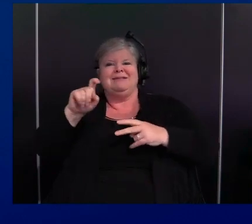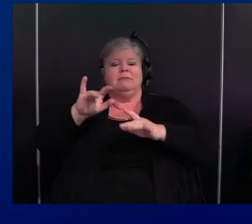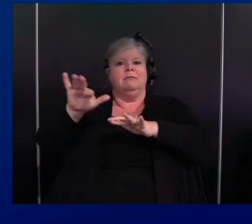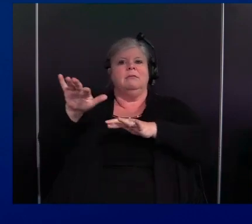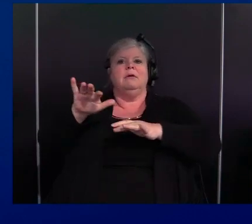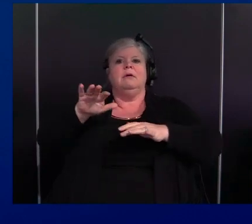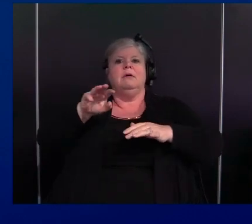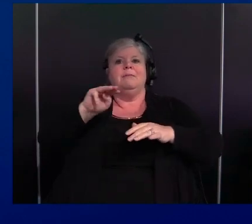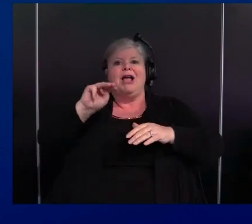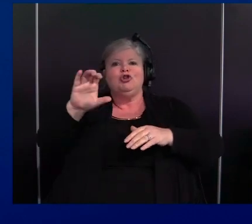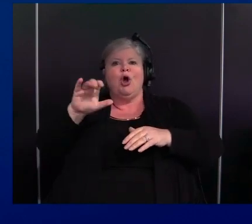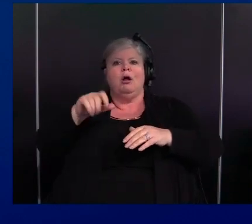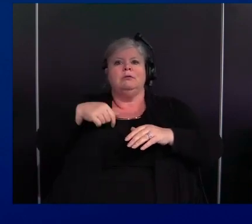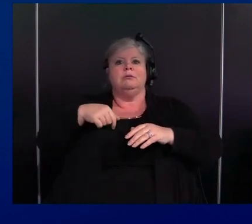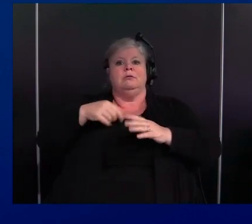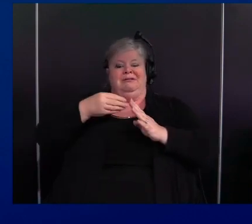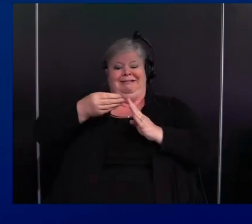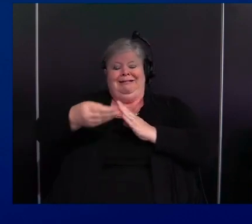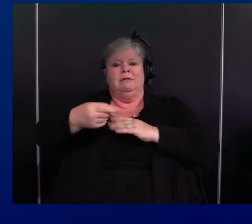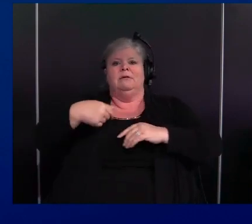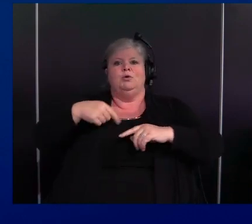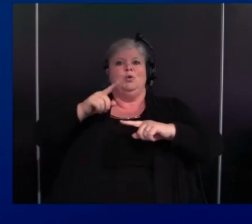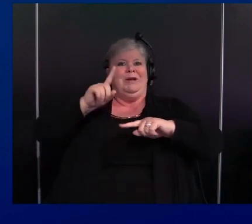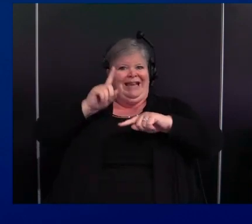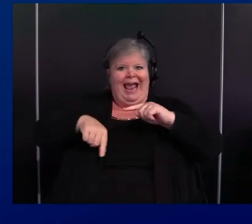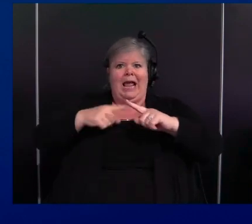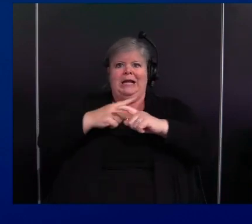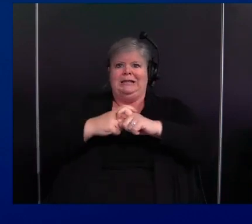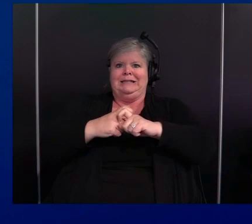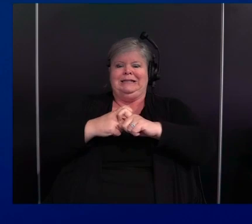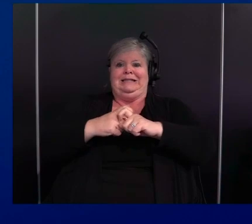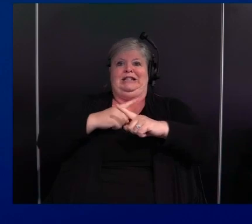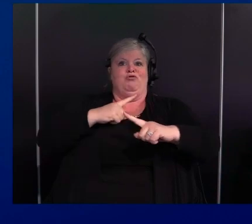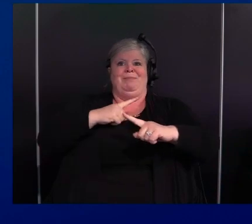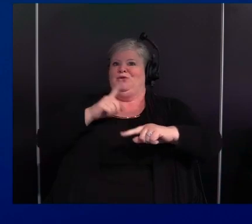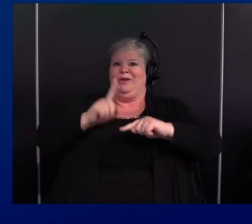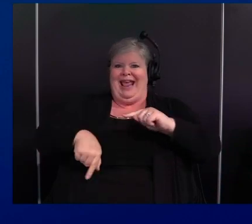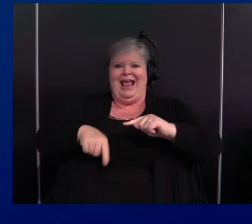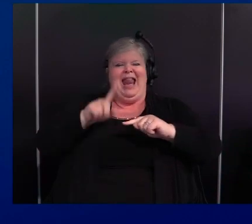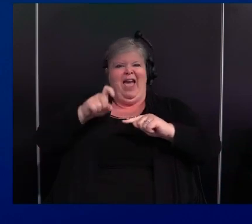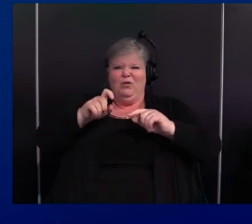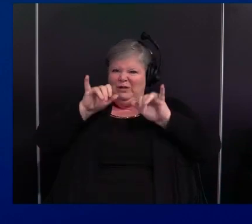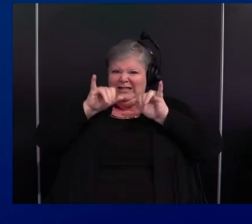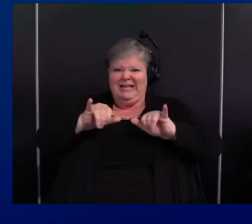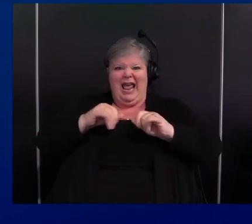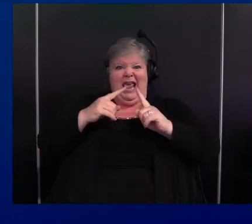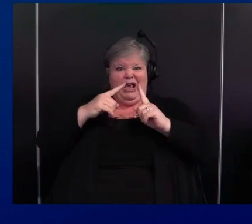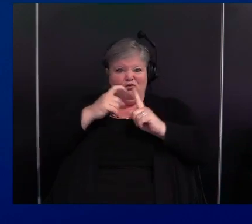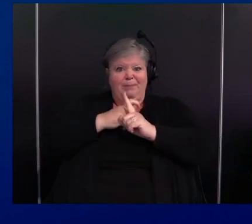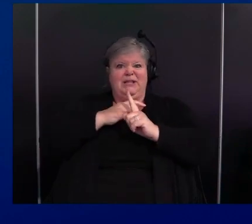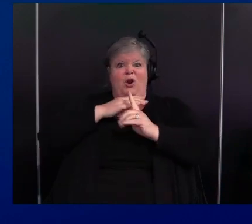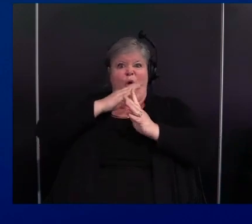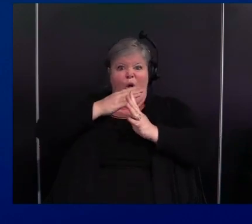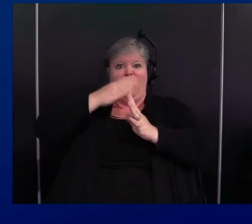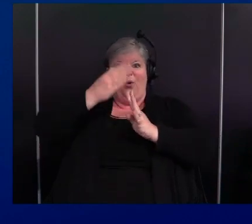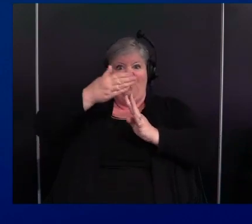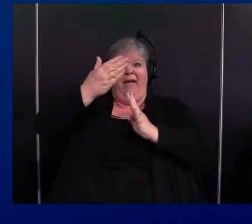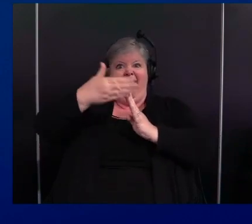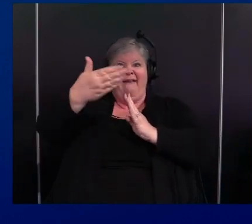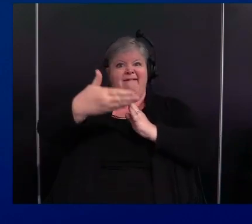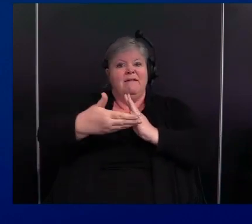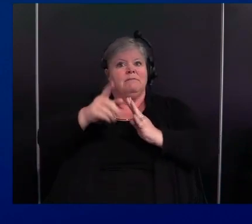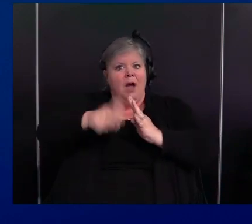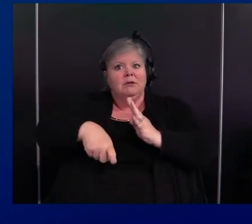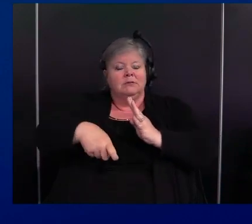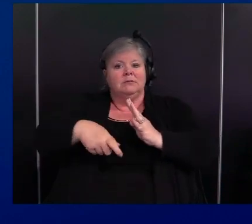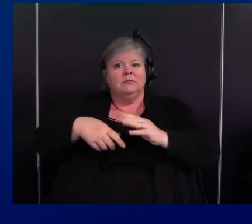but you can't decrypt the data, right? Everything has to stay encrypted, like from the payment source in the credit card.